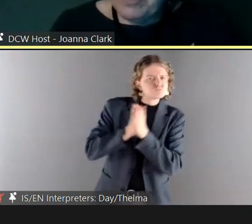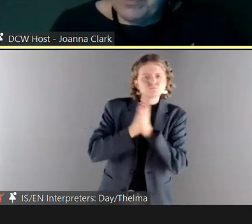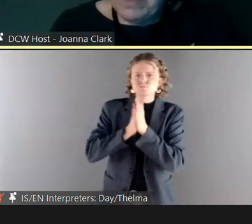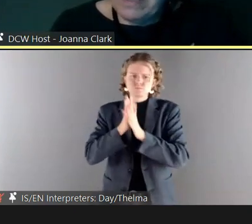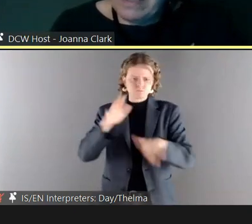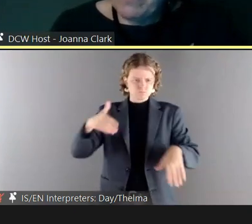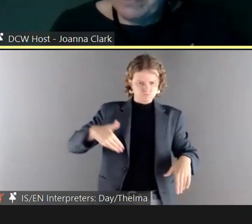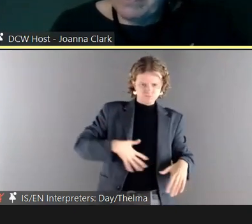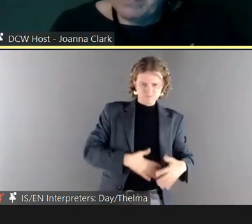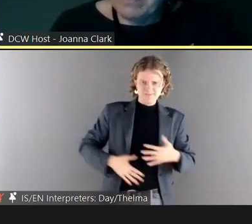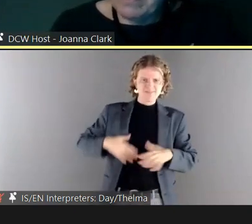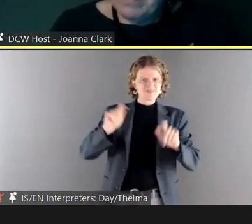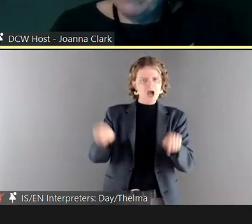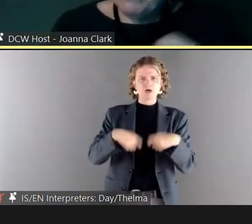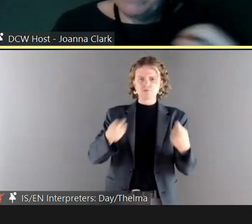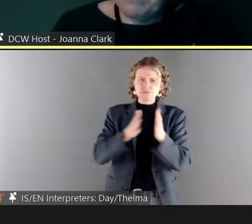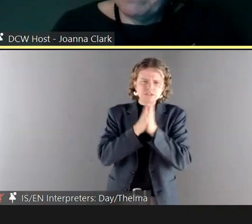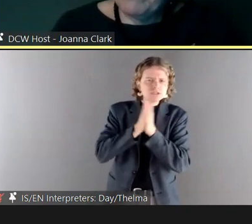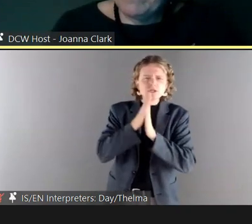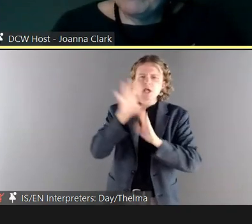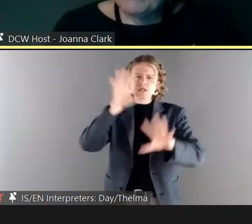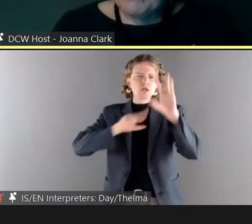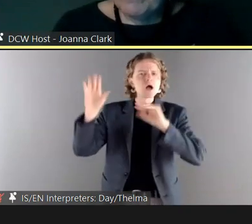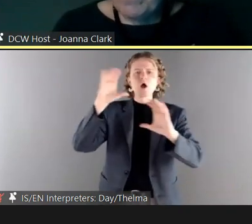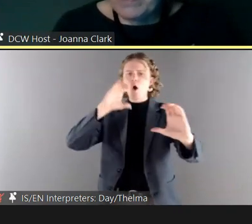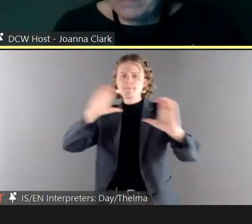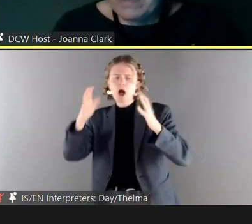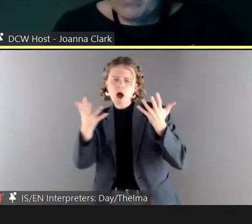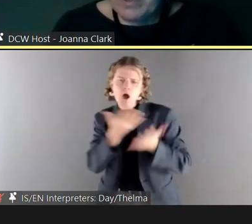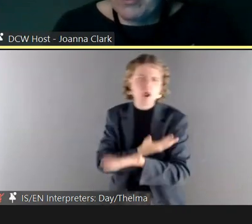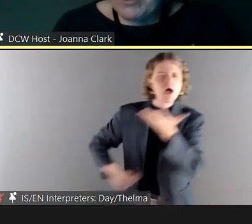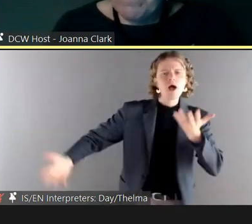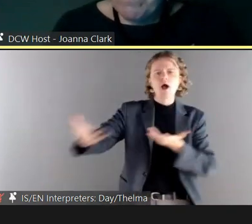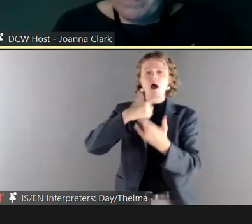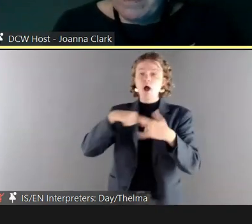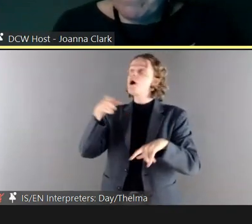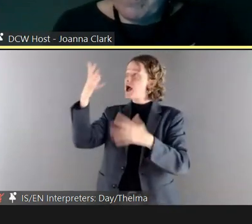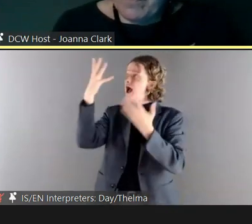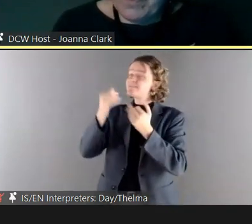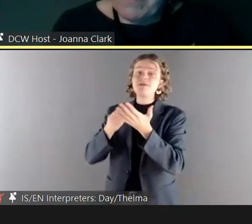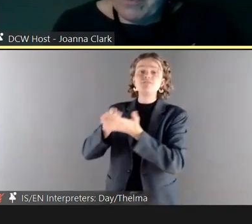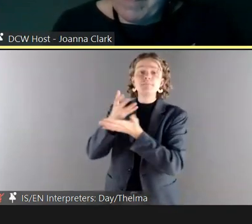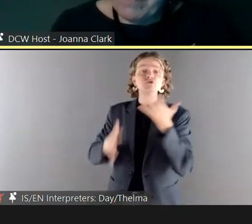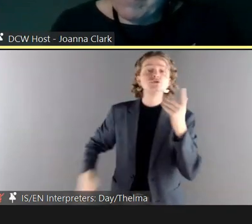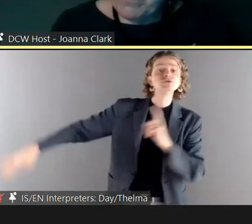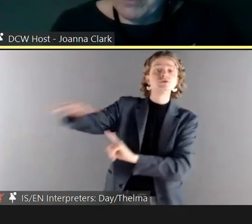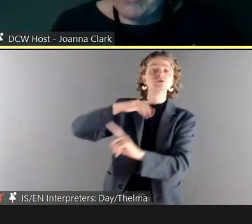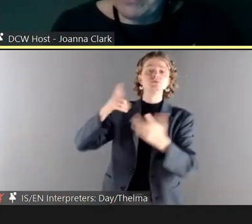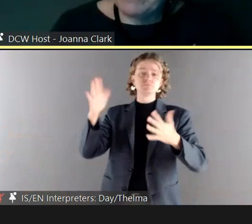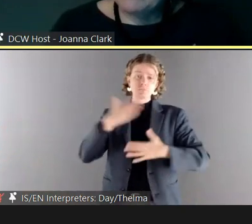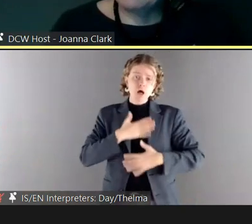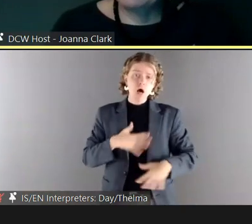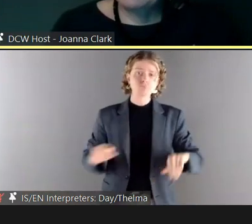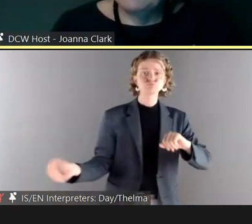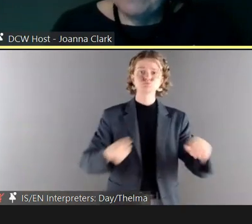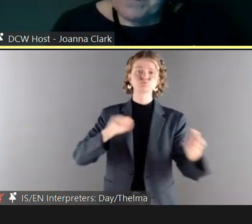to communicate with others and pick up information from body language, from whatever amount of speech they